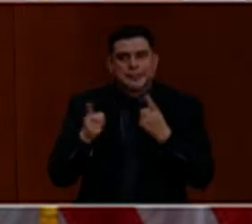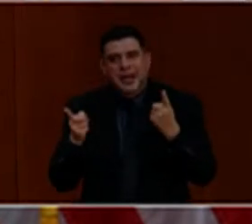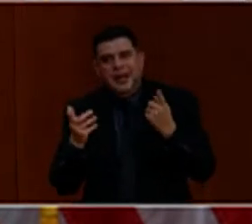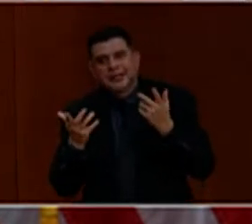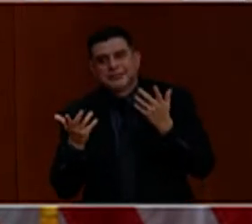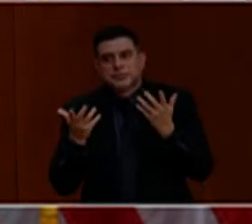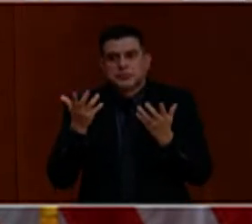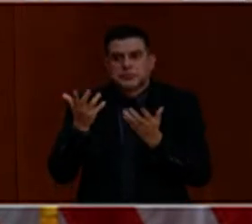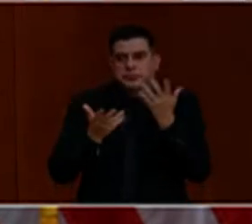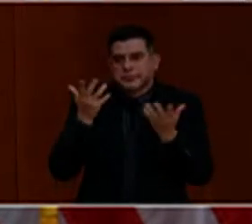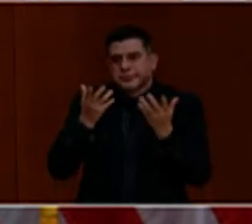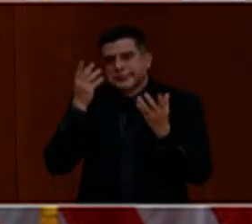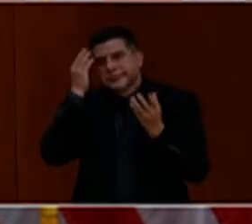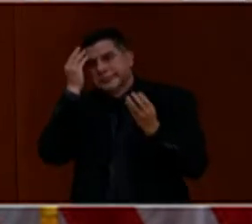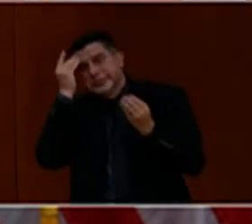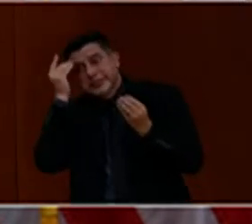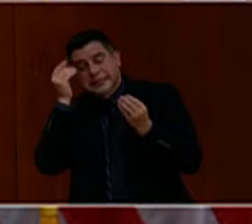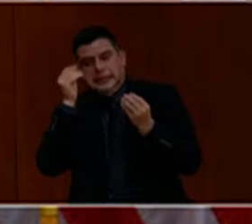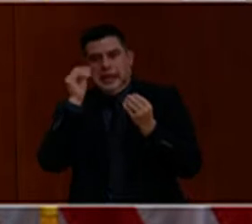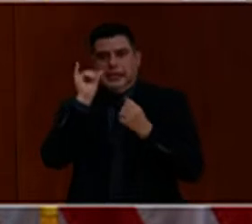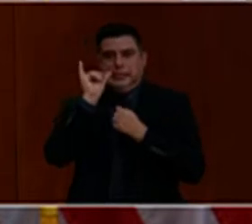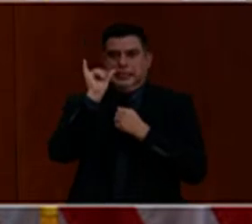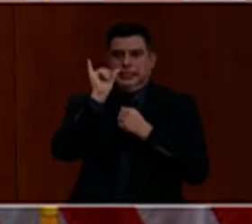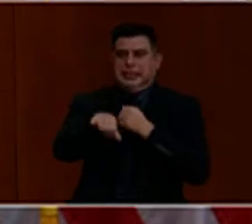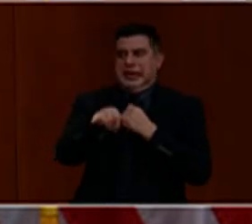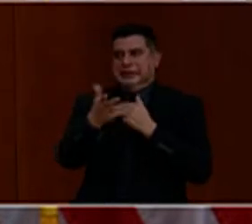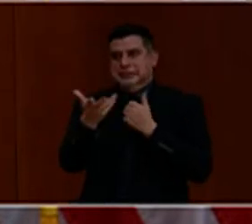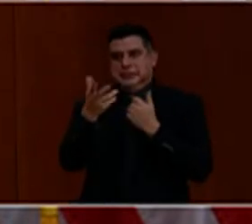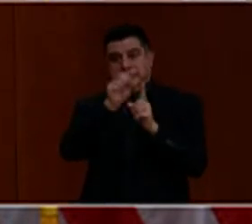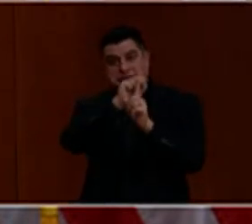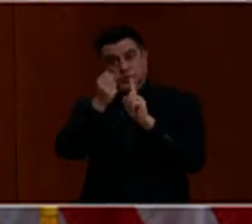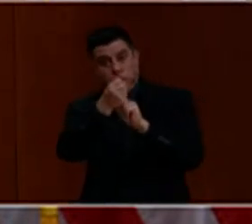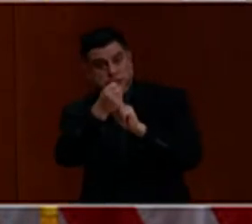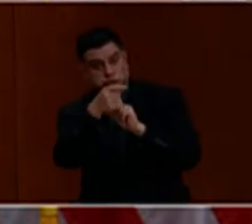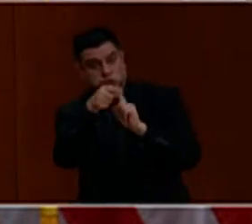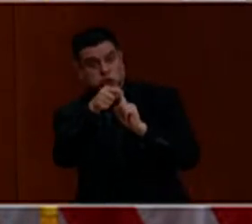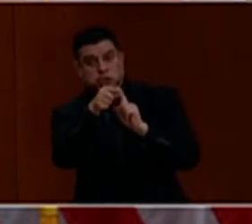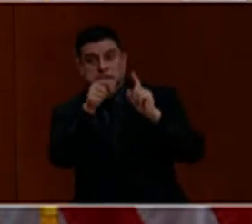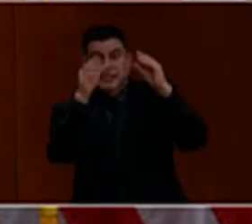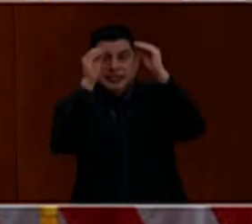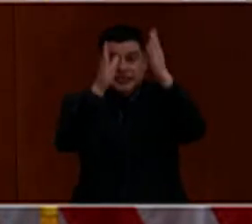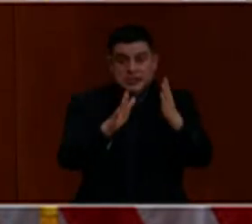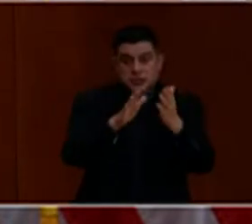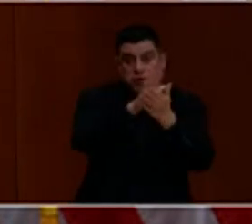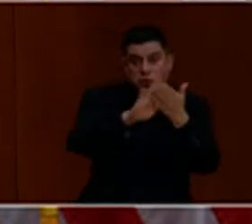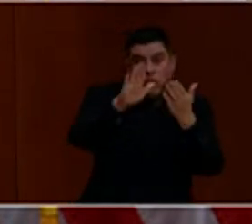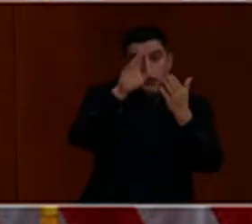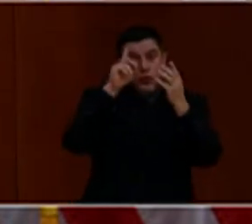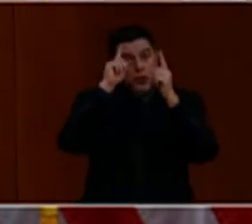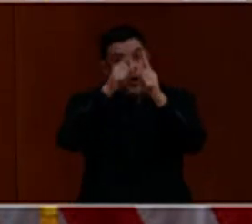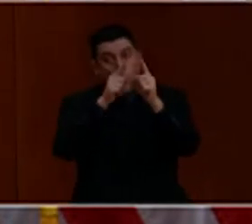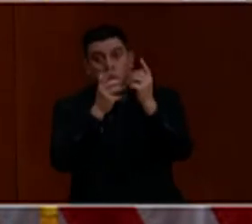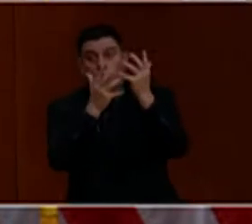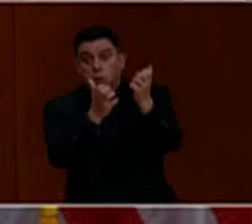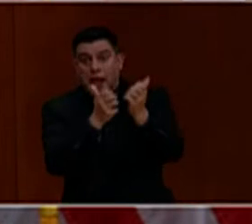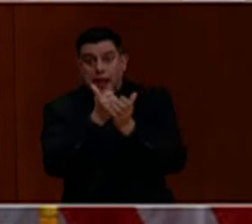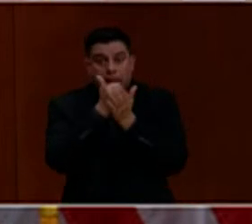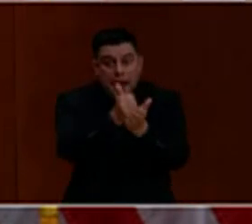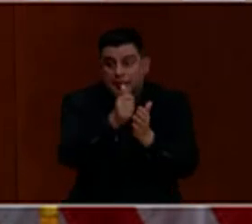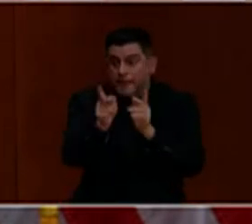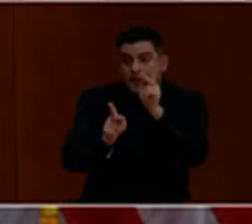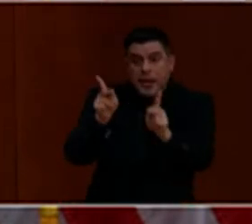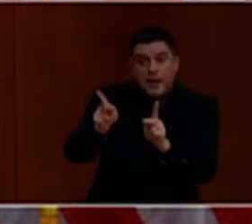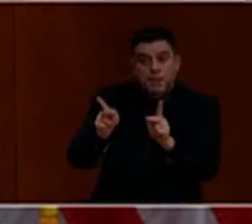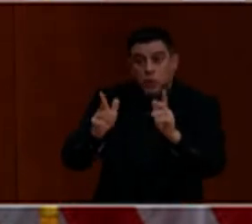knowing that you have an opportunity to really shape the lives of some of these young people, and then to have that kind of taken back where you're just doing it through a computer